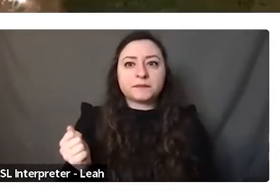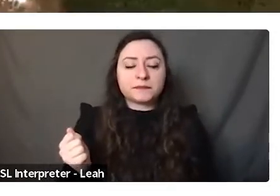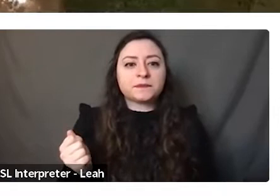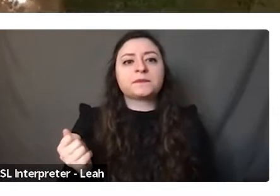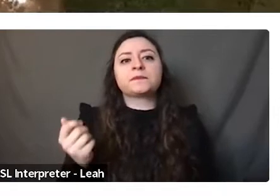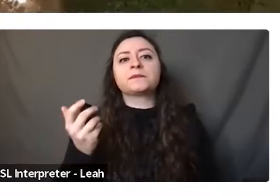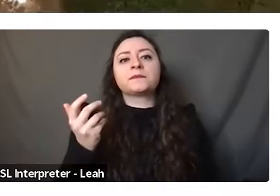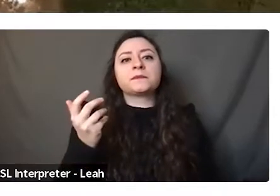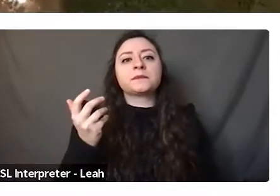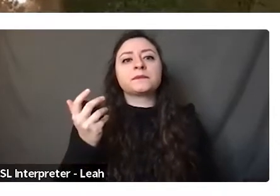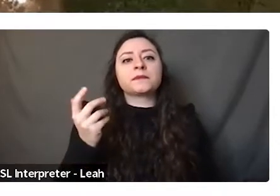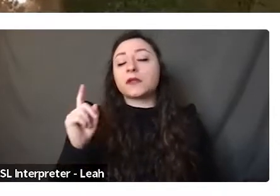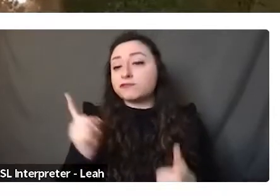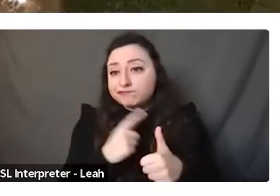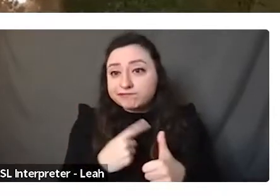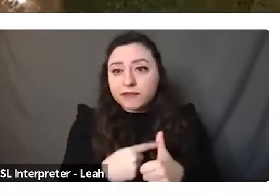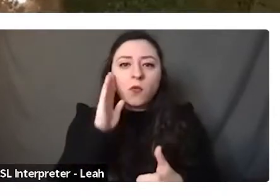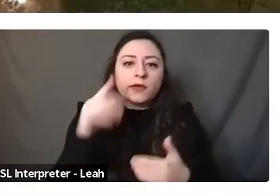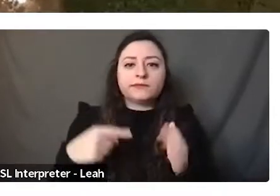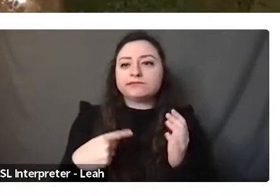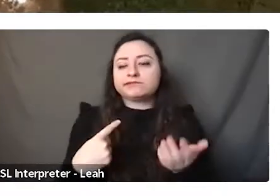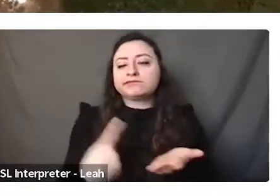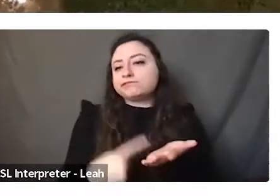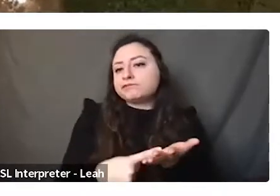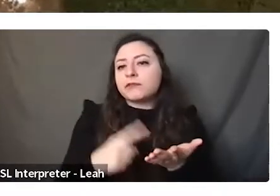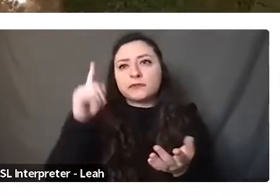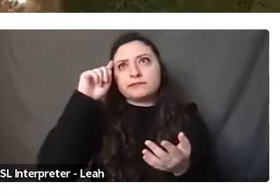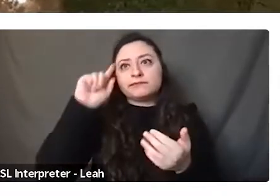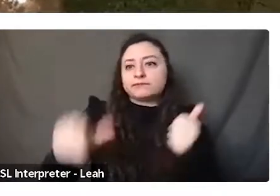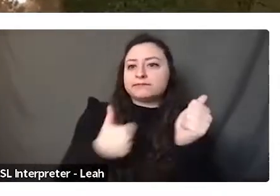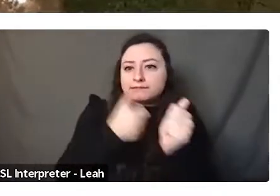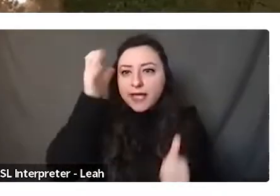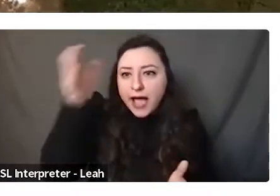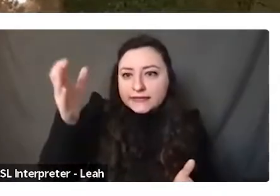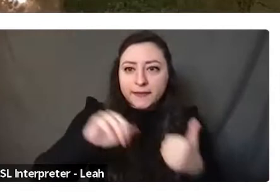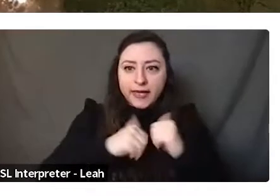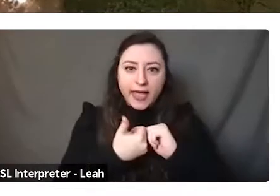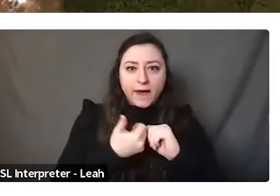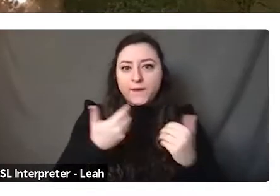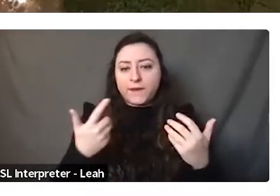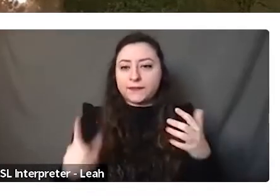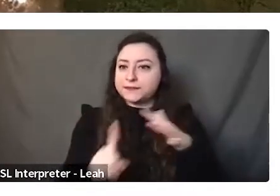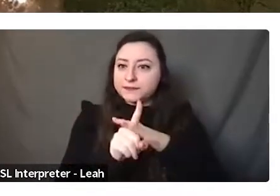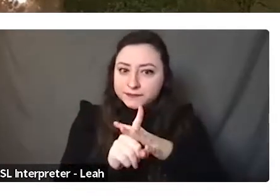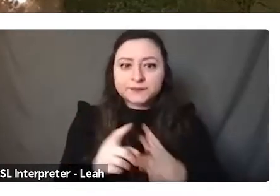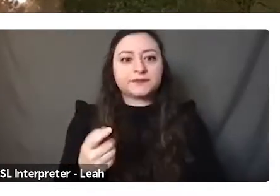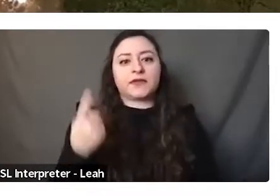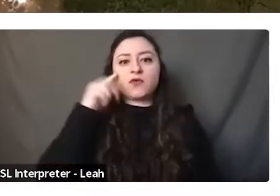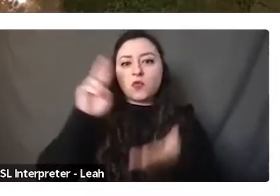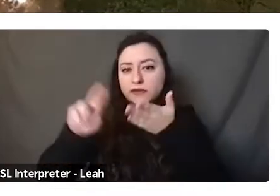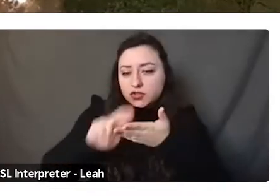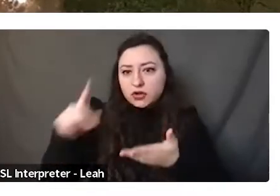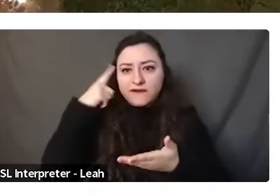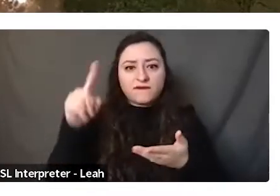First of all, I'll kind of walk through the thinking behind this, about how this ends up in the supply chain research. But